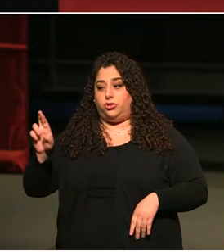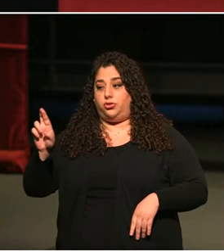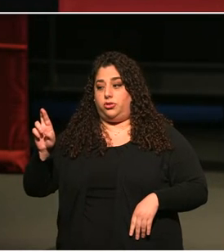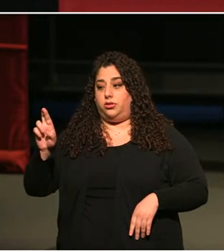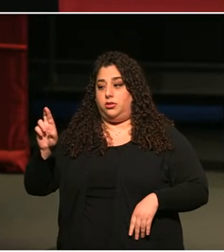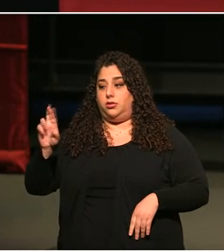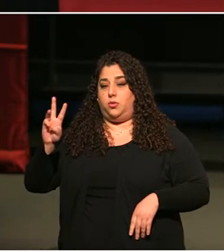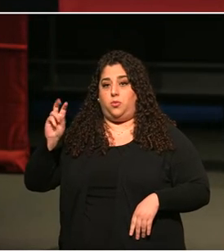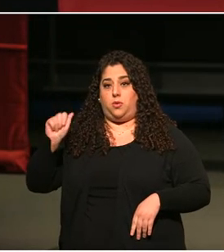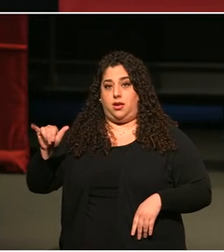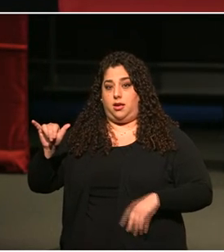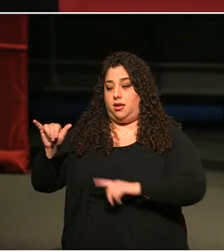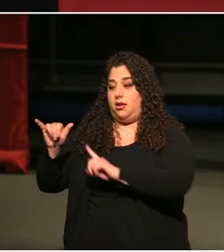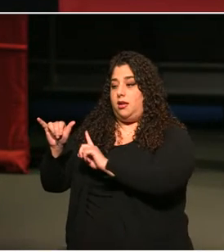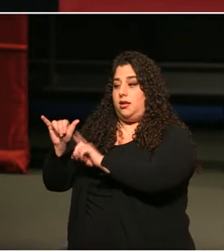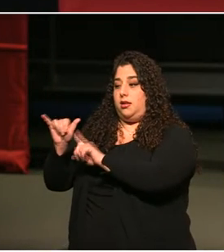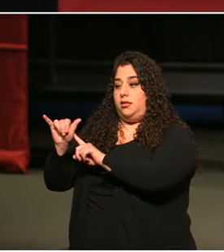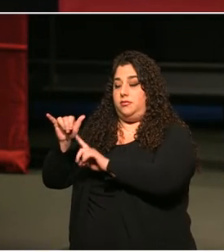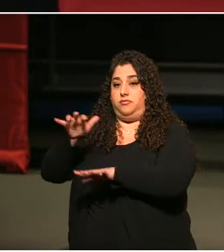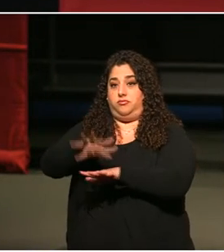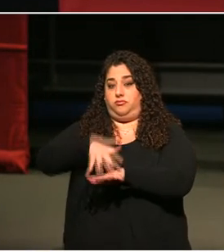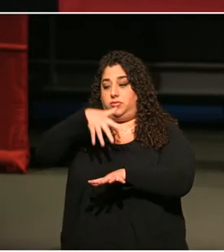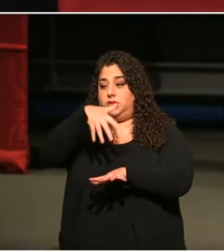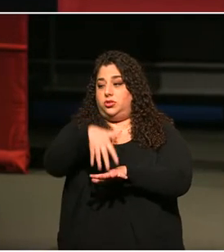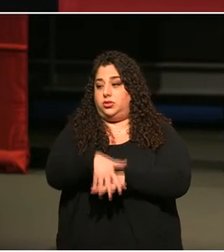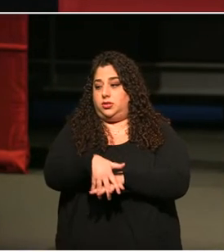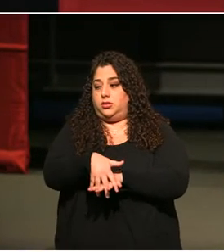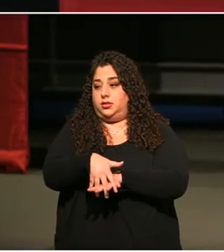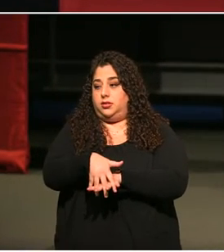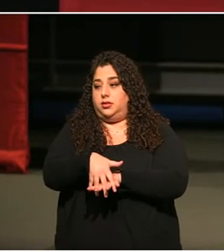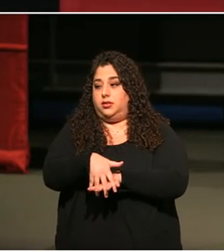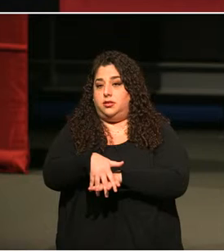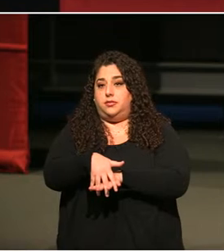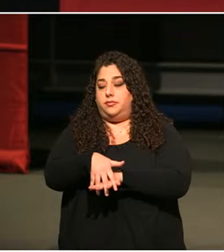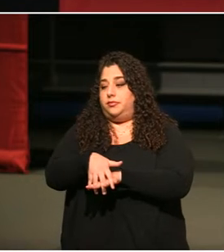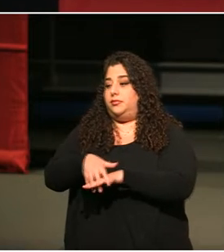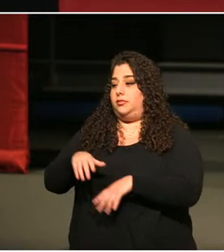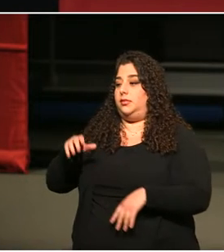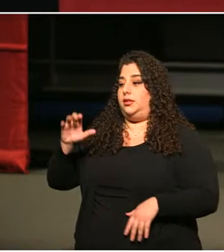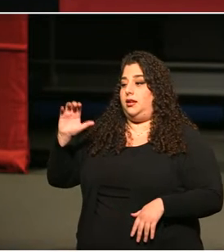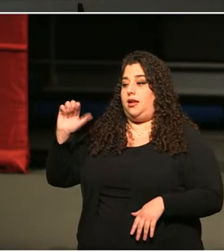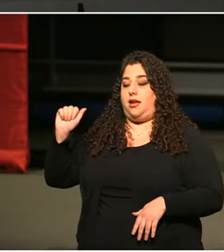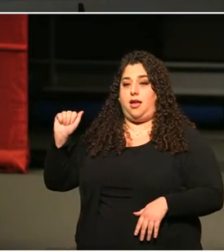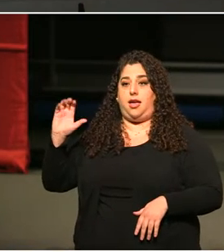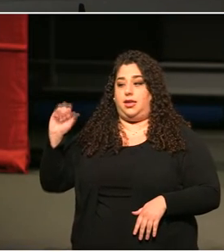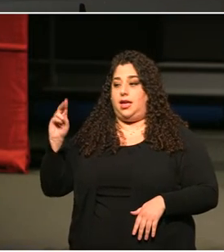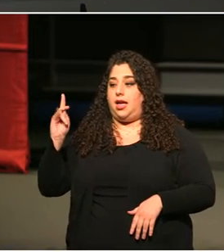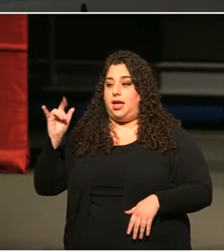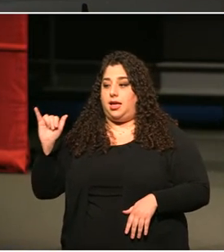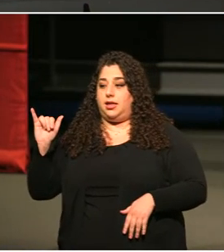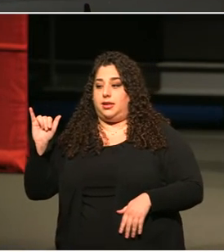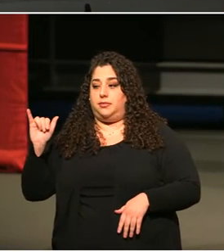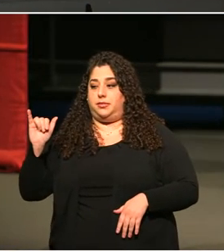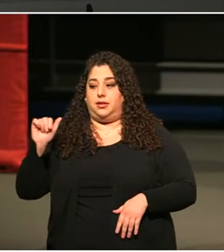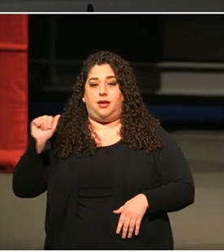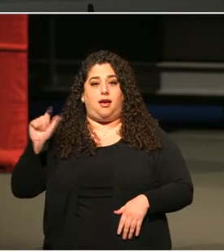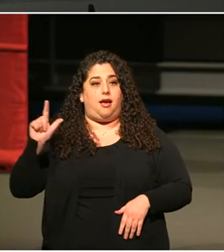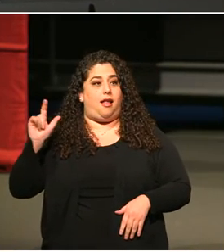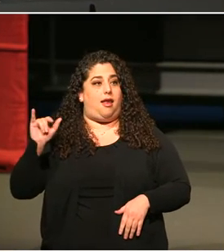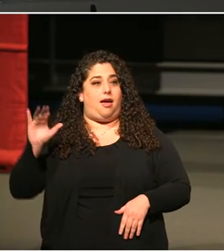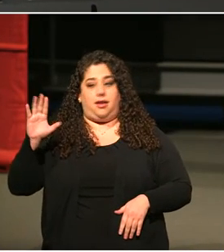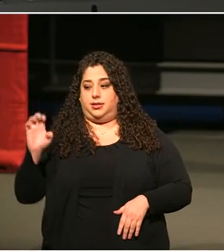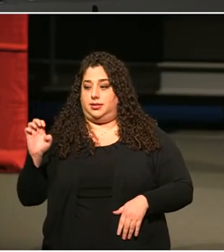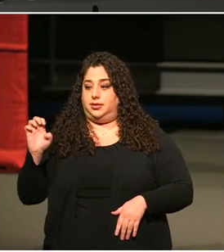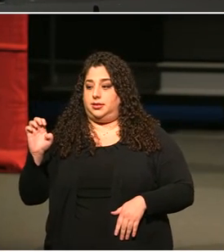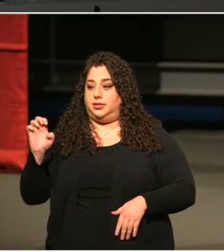Alliance, and the Academy staff, particularly Janelle English, our Executive Vice President of Impact and Inclusion.